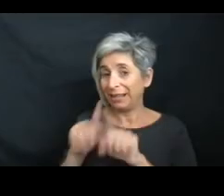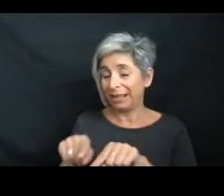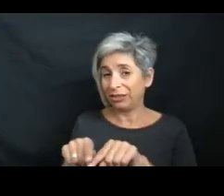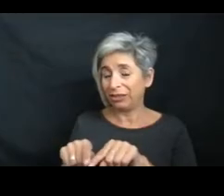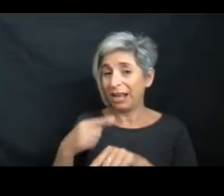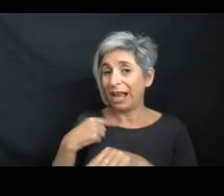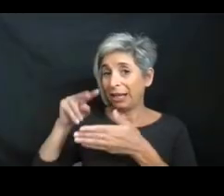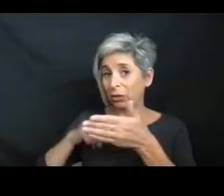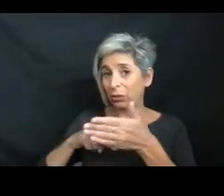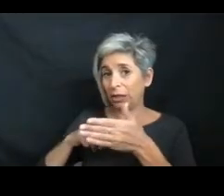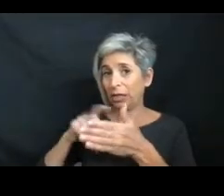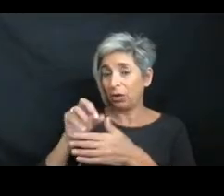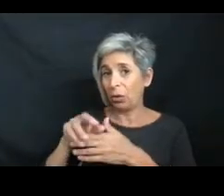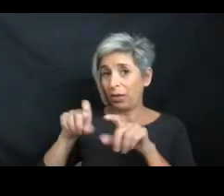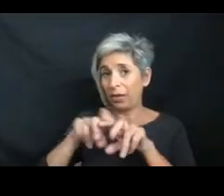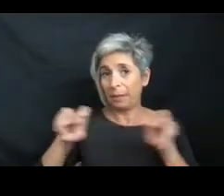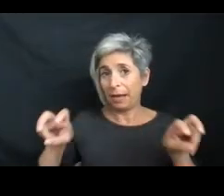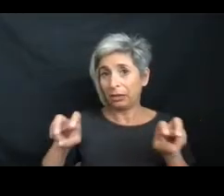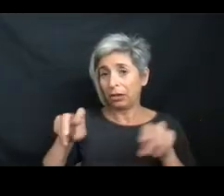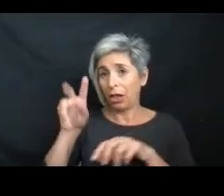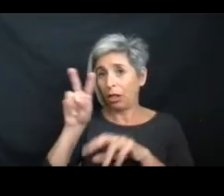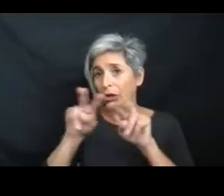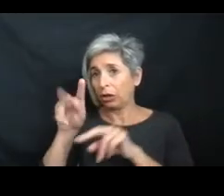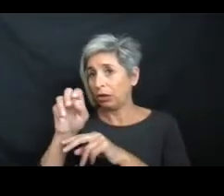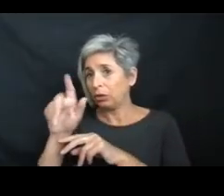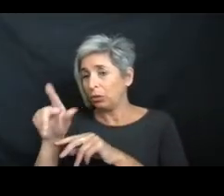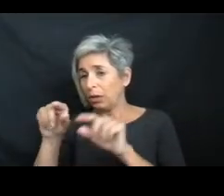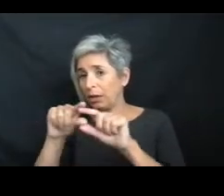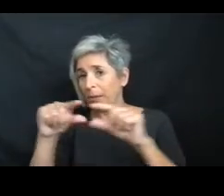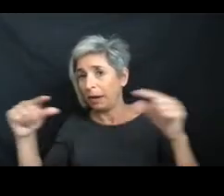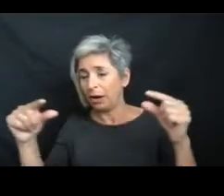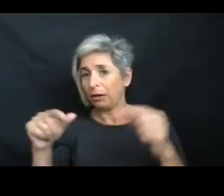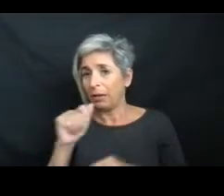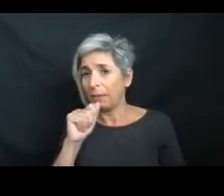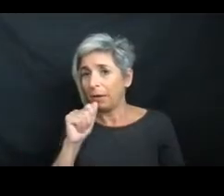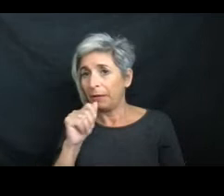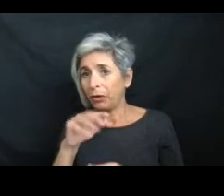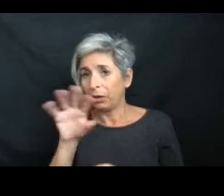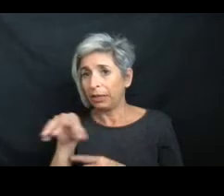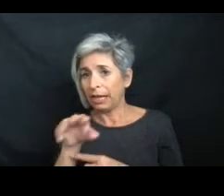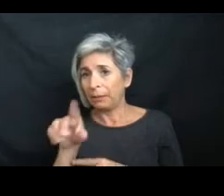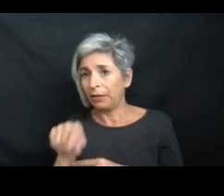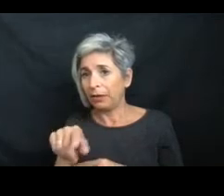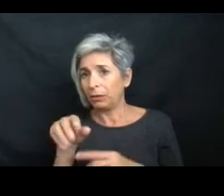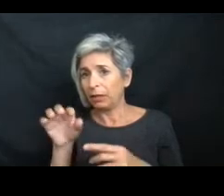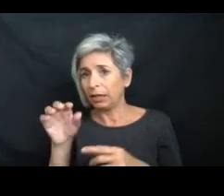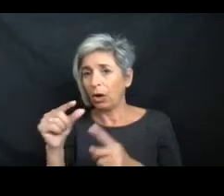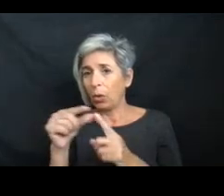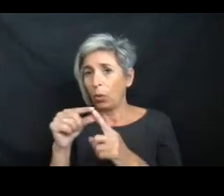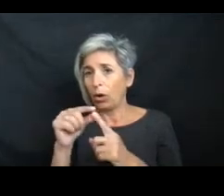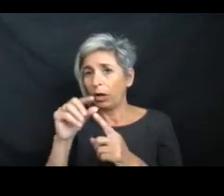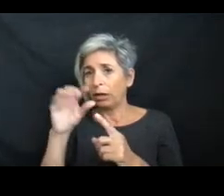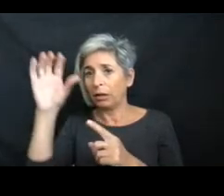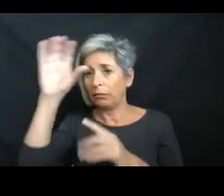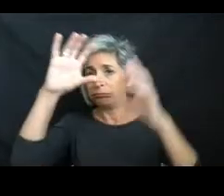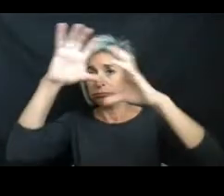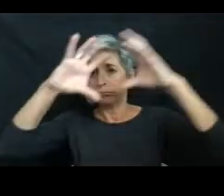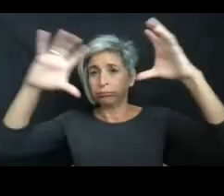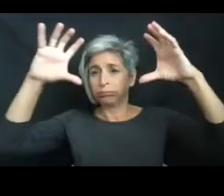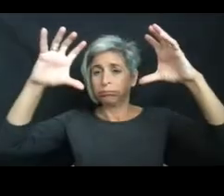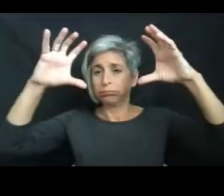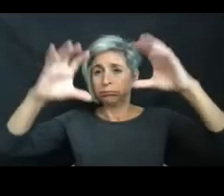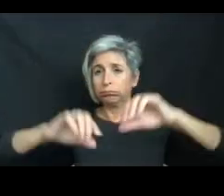or if the panelists will look on their toolbar and has their microphone and camera, there's like a word bubble that pops up. They click